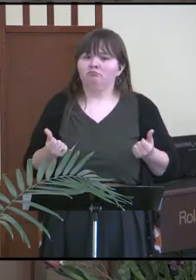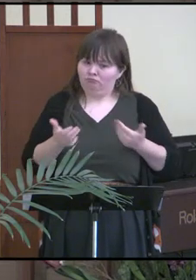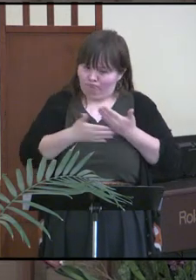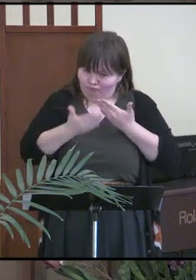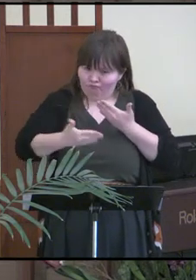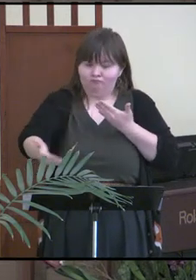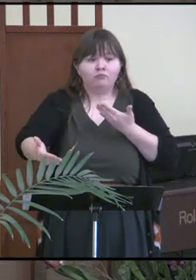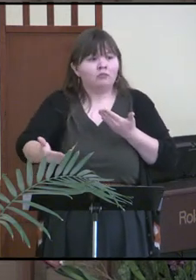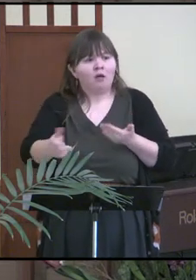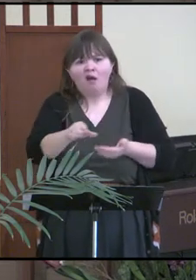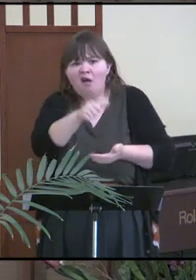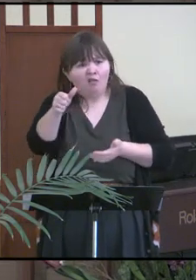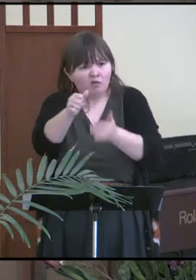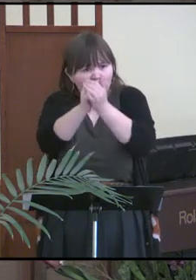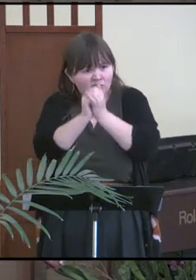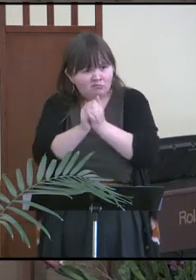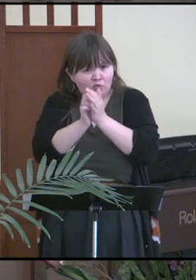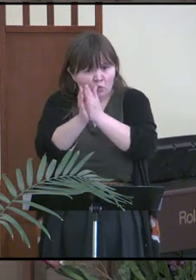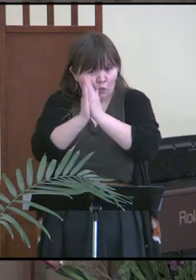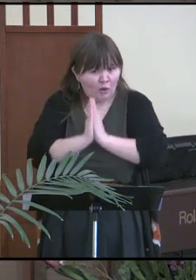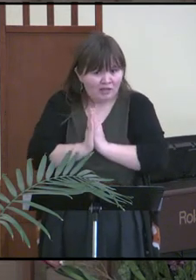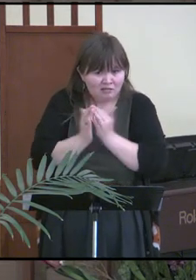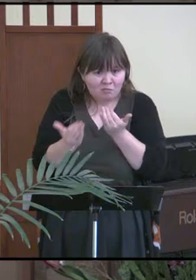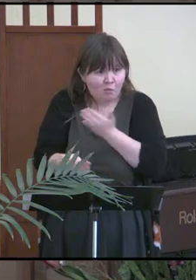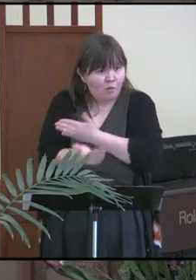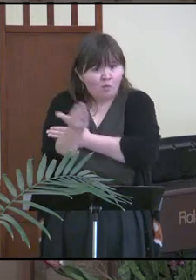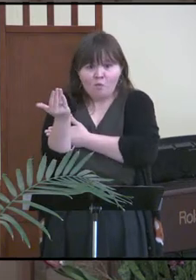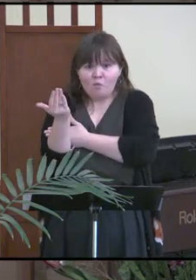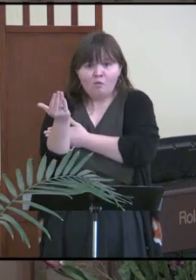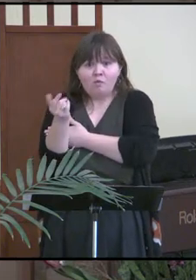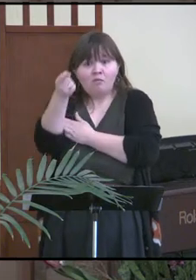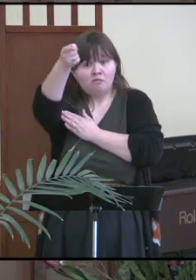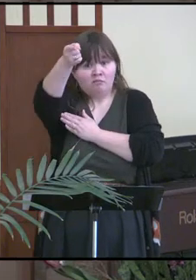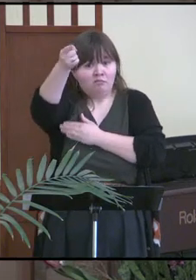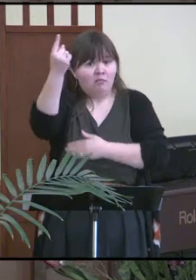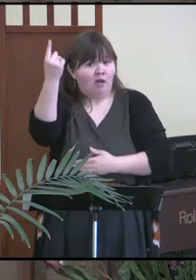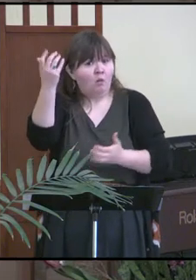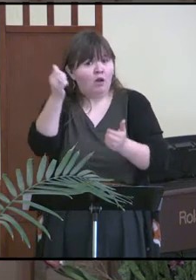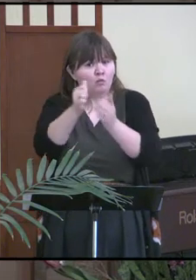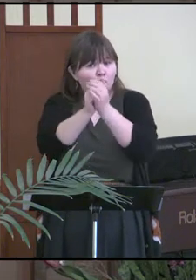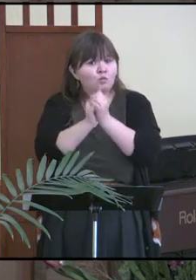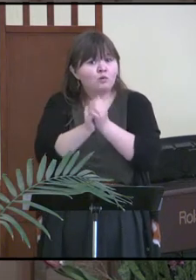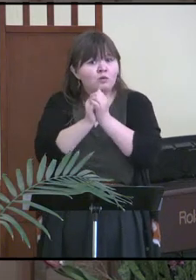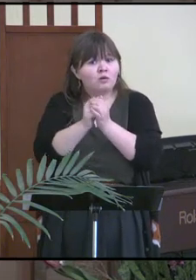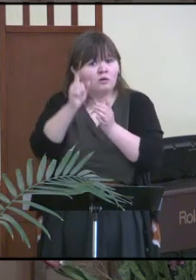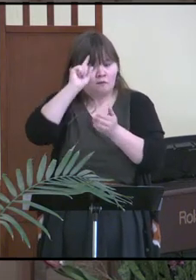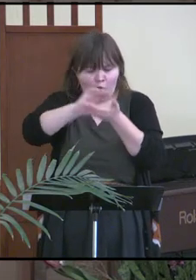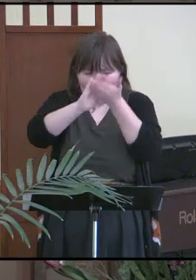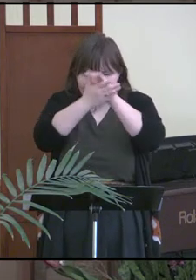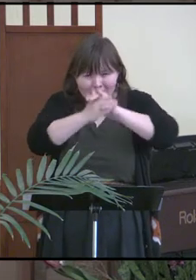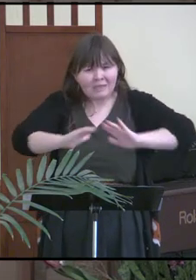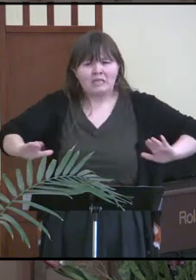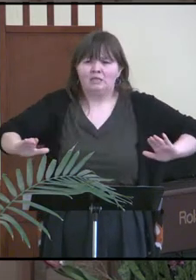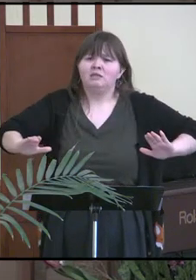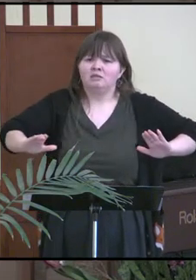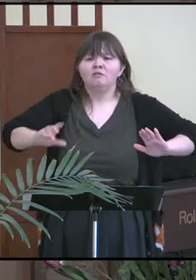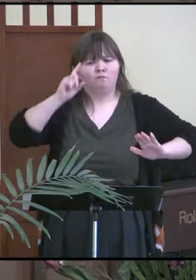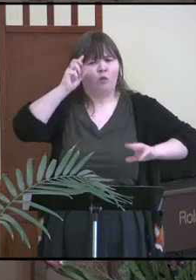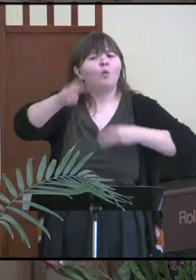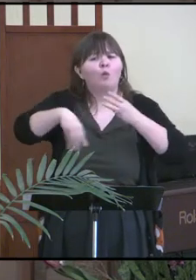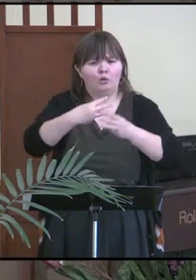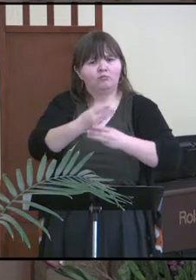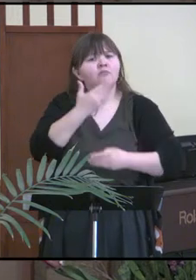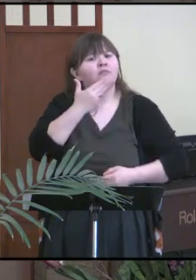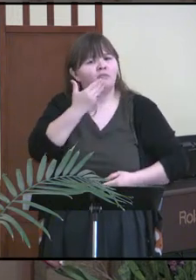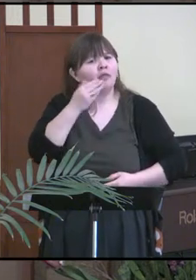Are there any other prayer requests this morning? I'd like to pray for Yes. Peace in the world. Thank you,